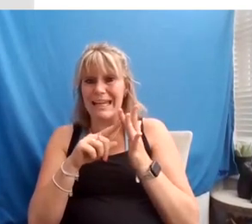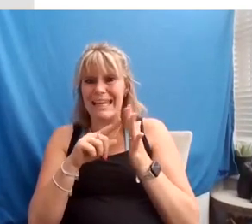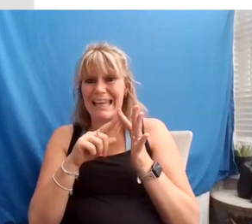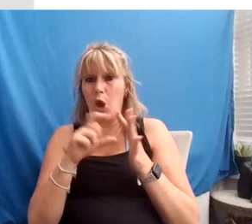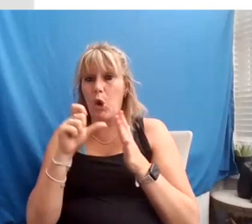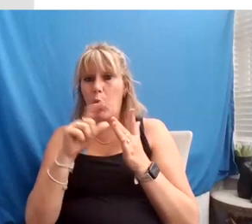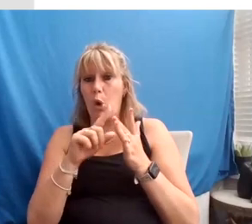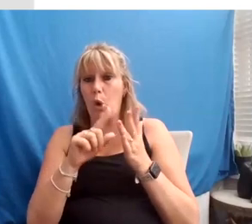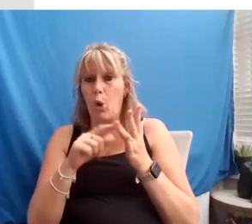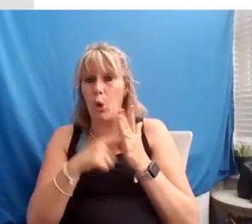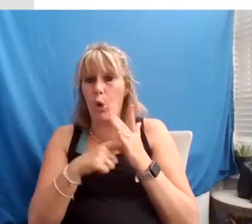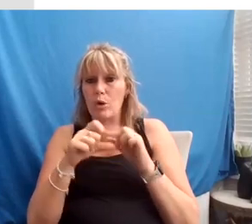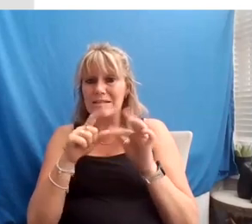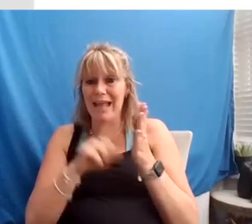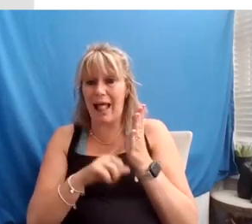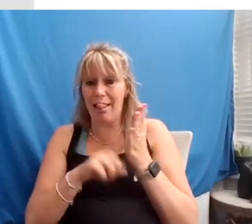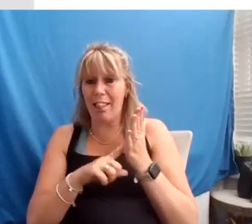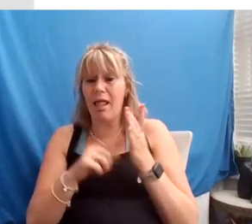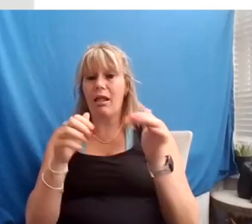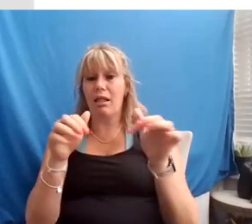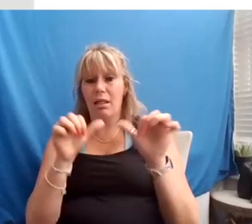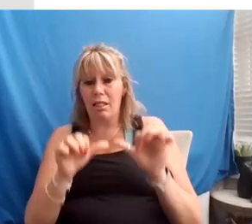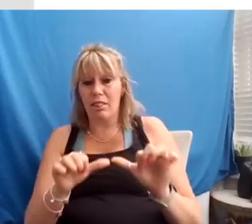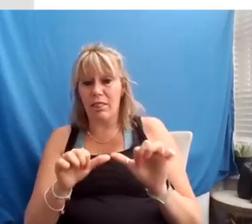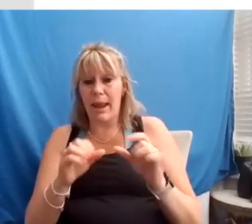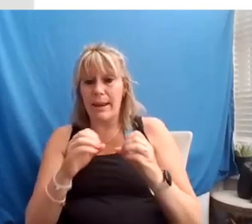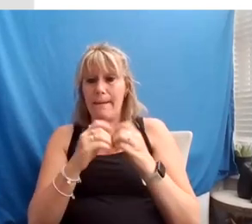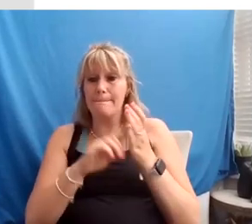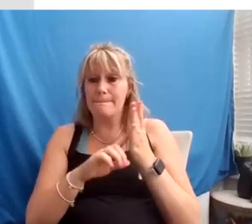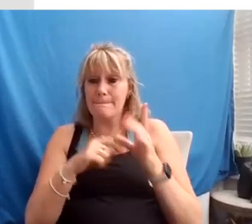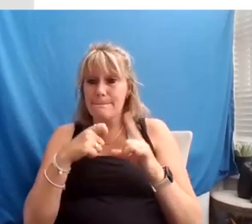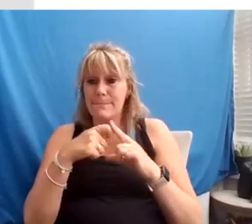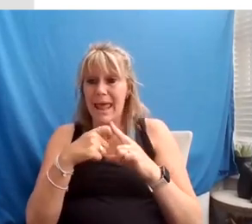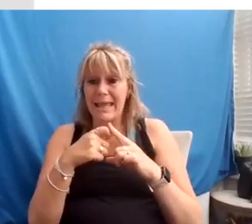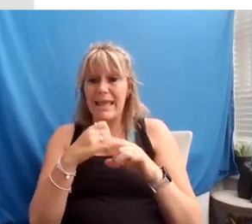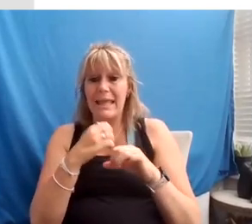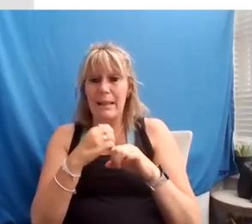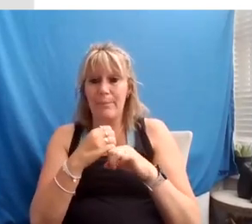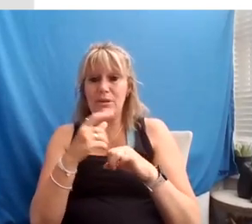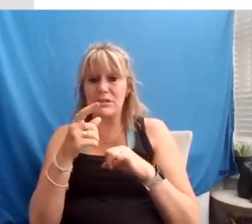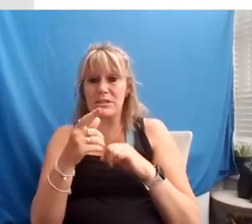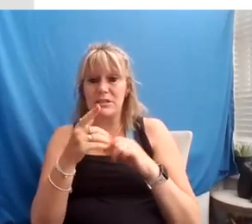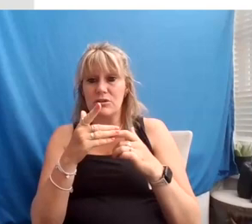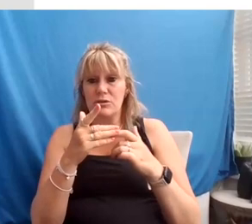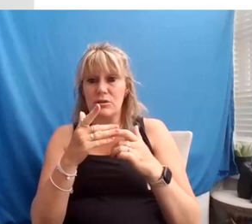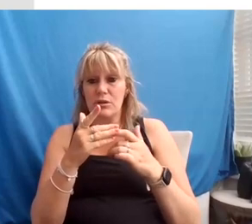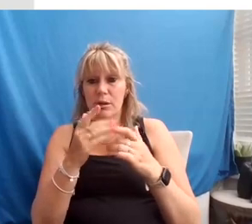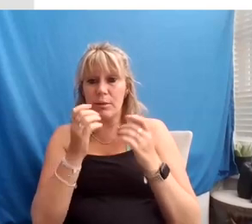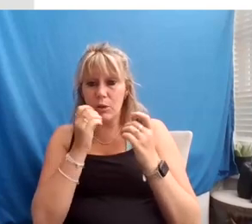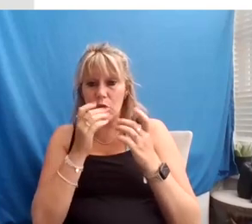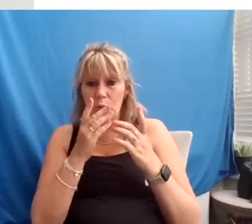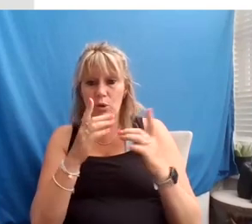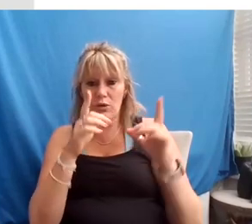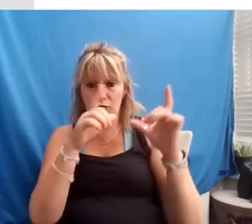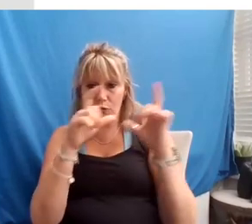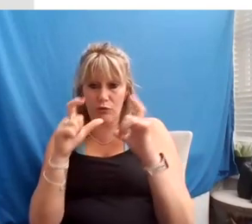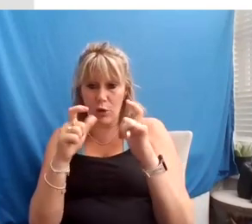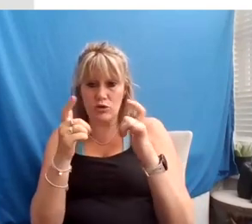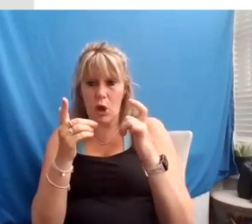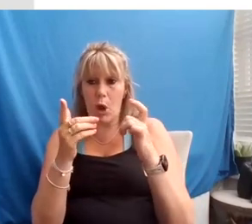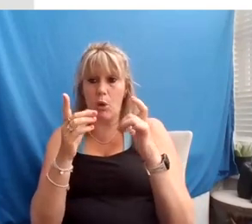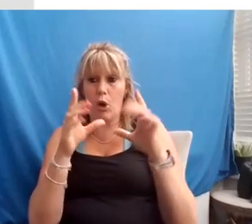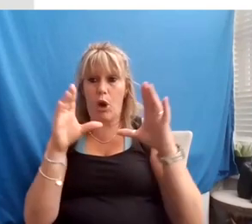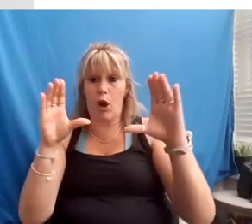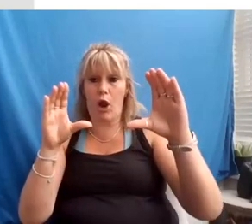wonderful collage from Blake Jarrett Gibbons. And Blake has been volunteering with us since 2012. So he and Dawn are